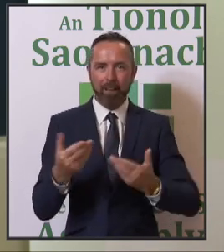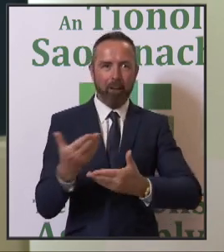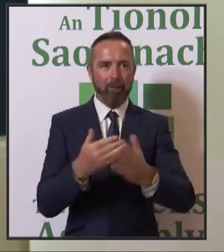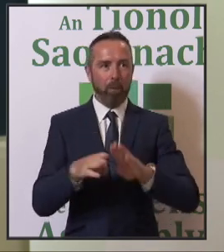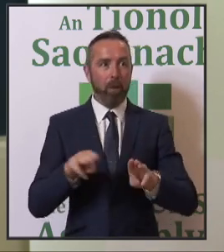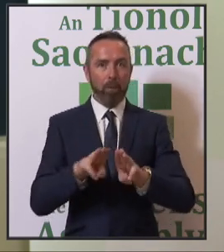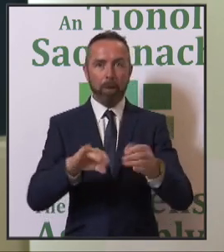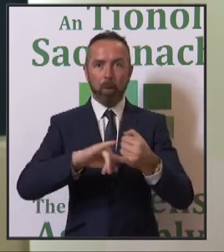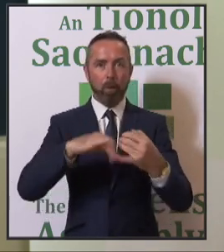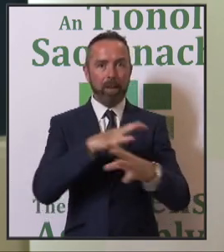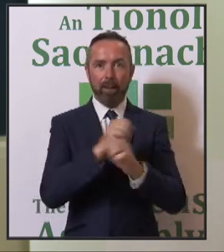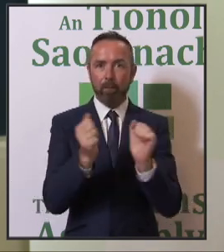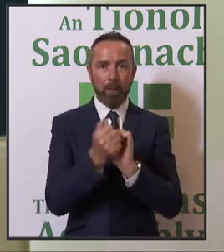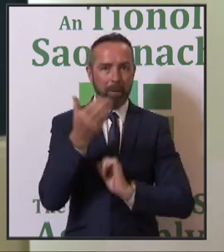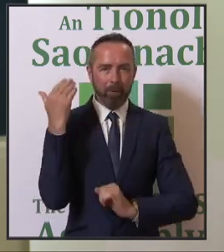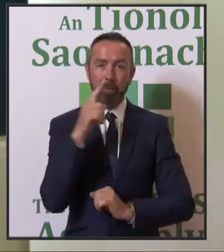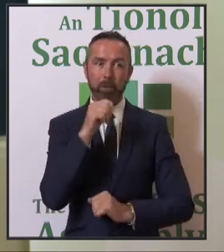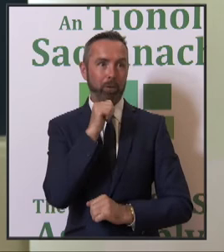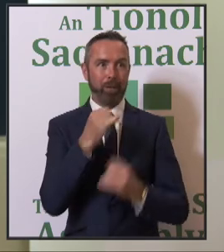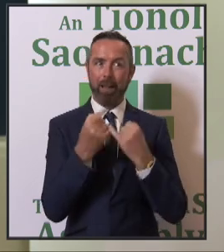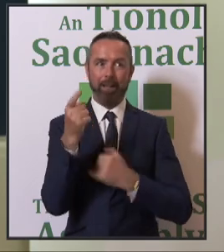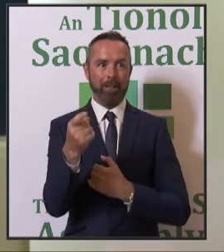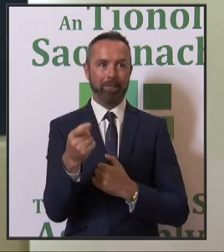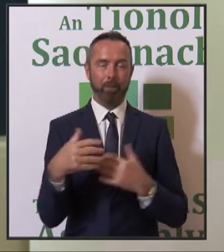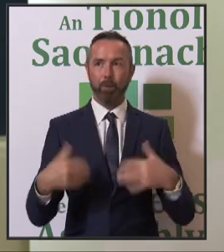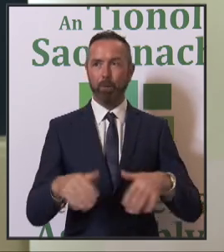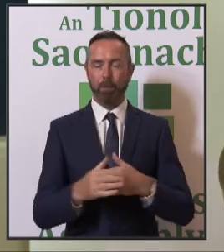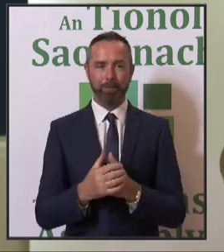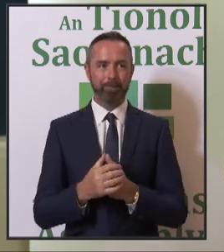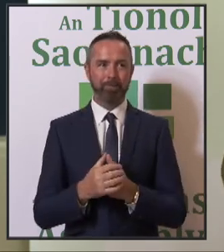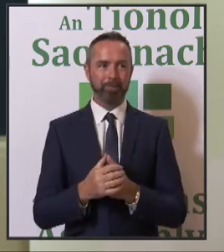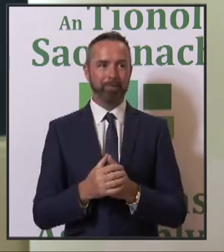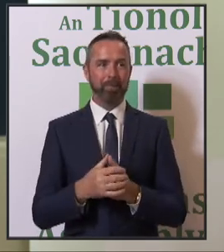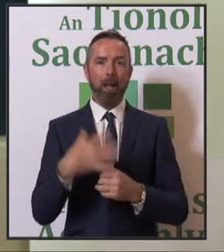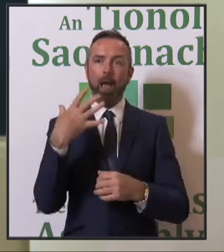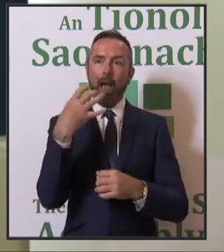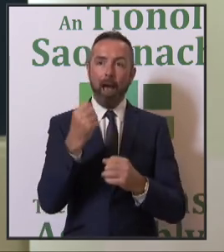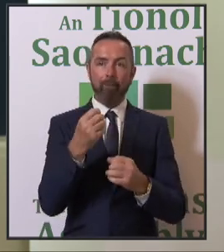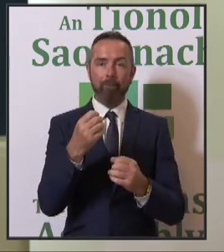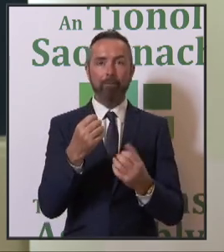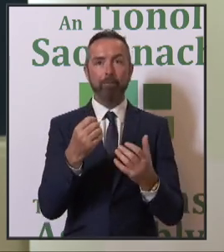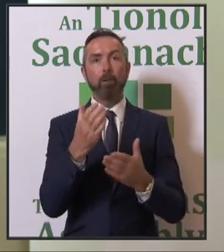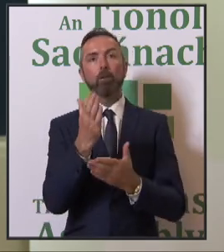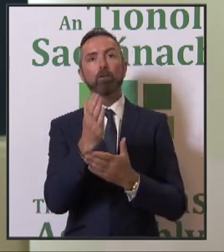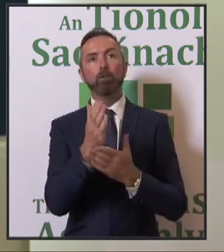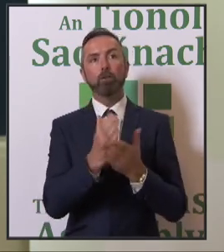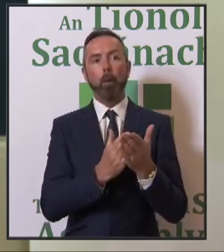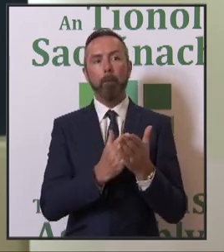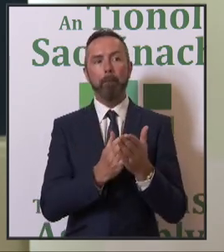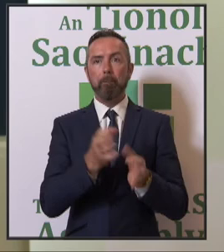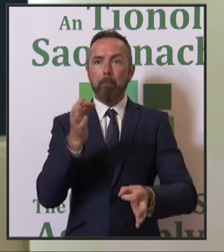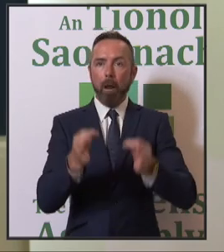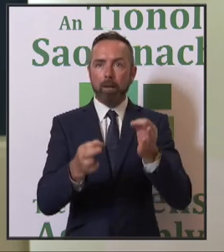with people, but it was nothing like that. We had politicians as one third of the